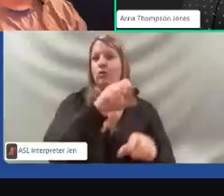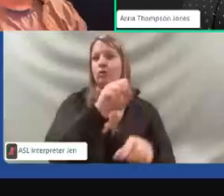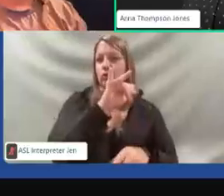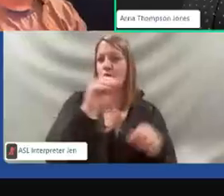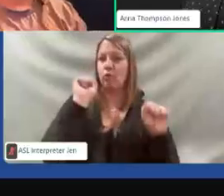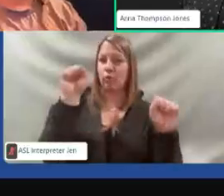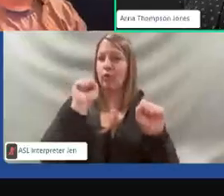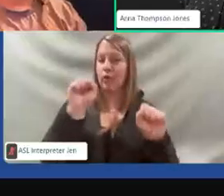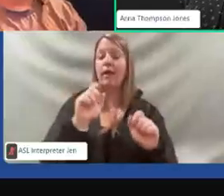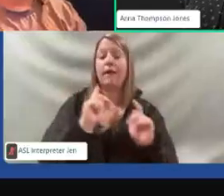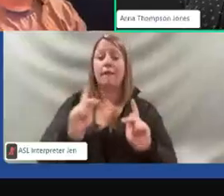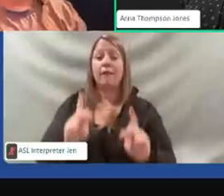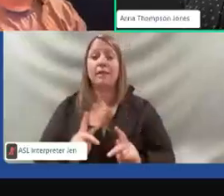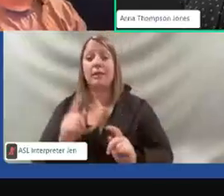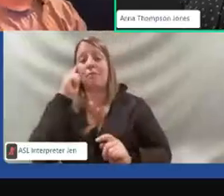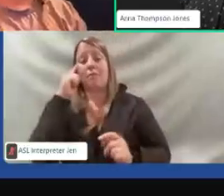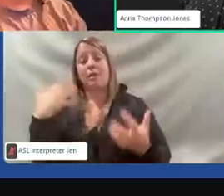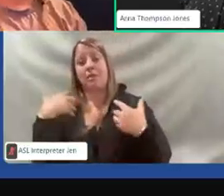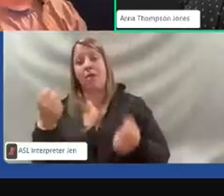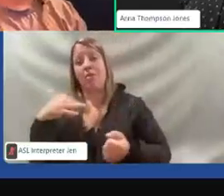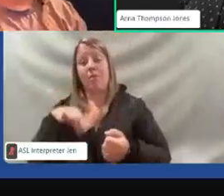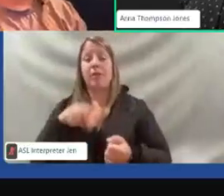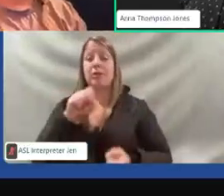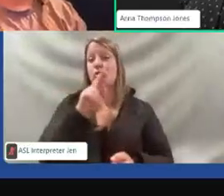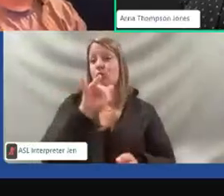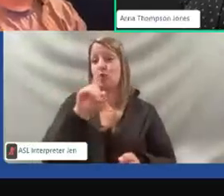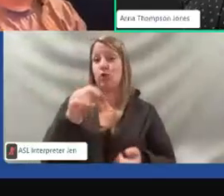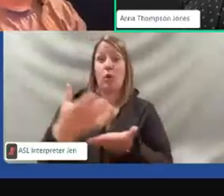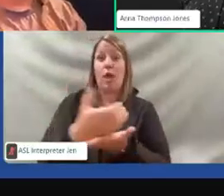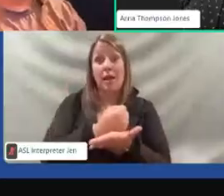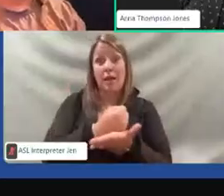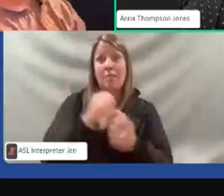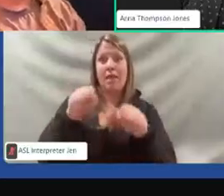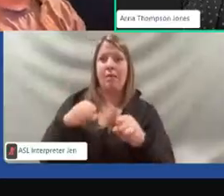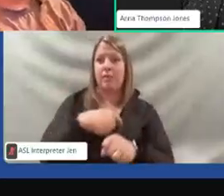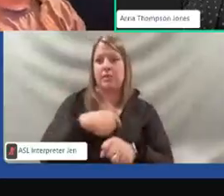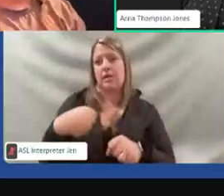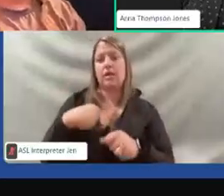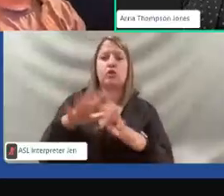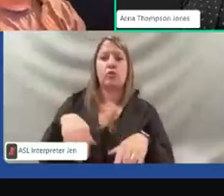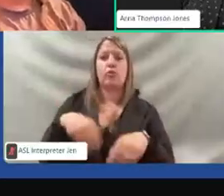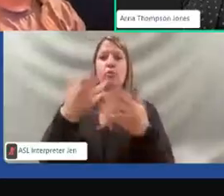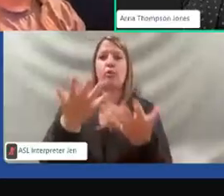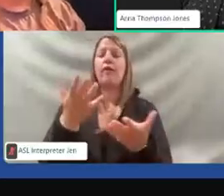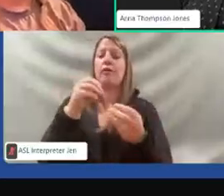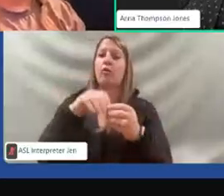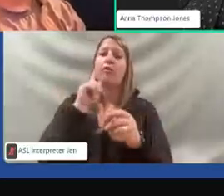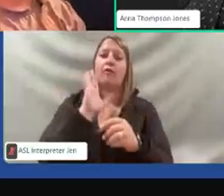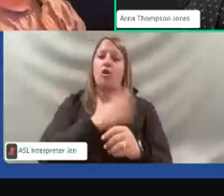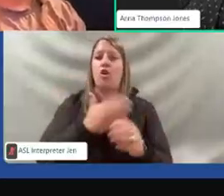In addition to the physical and mental health benefits, studio income enables us to provide more for our